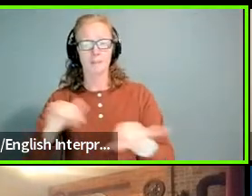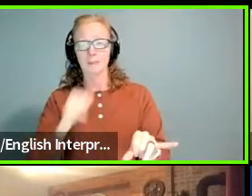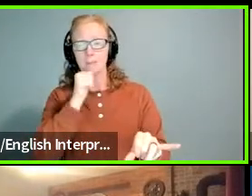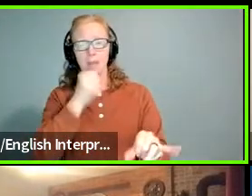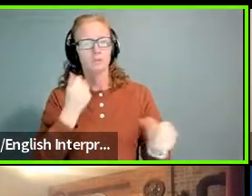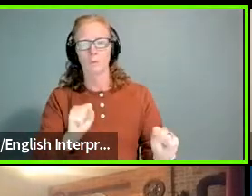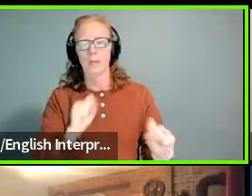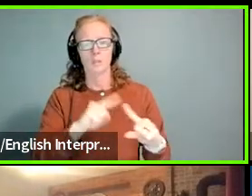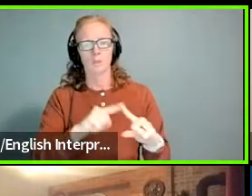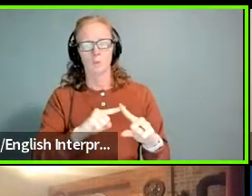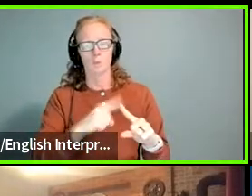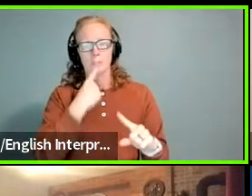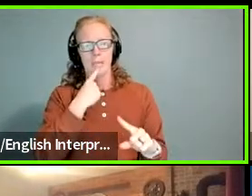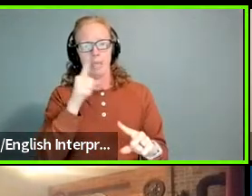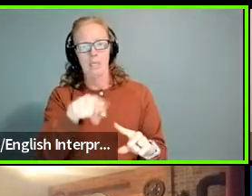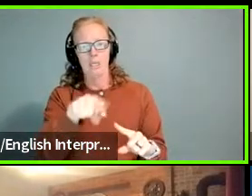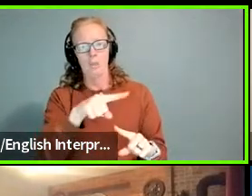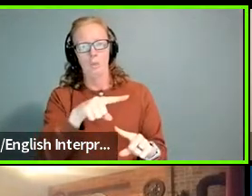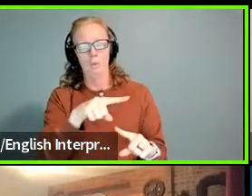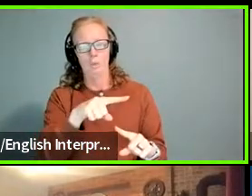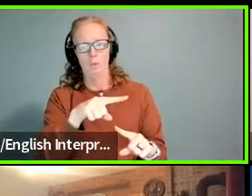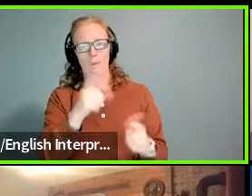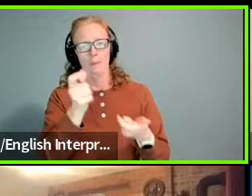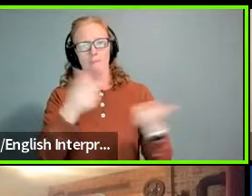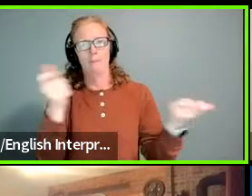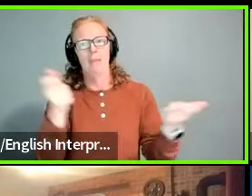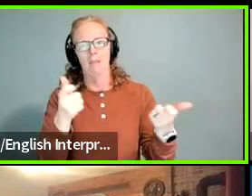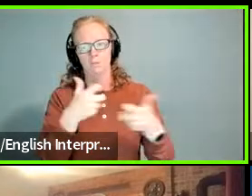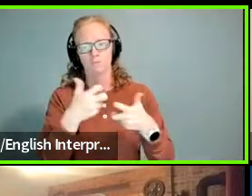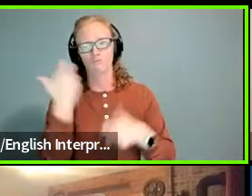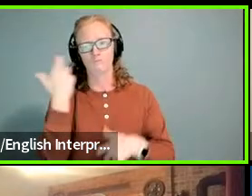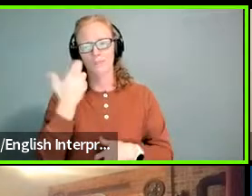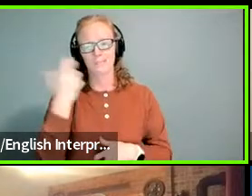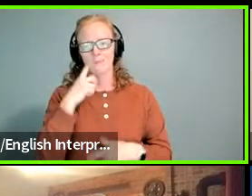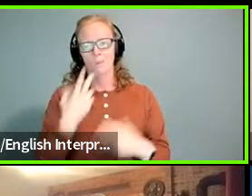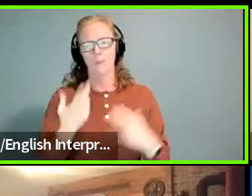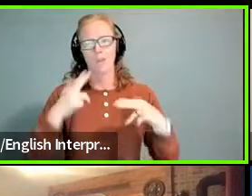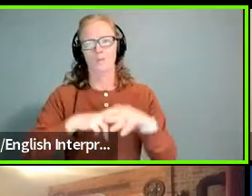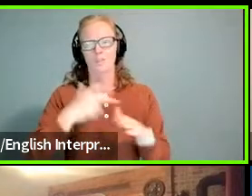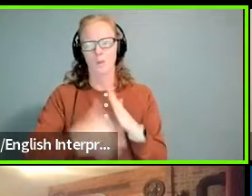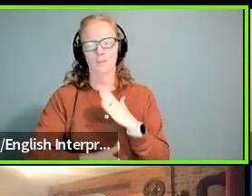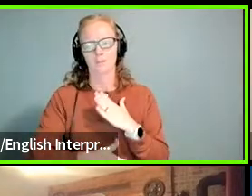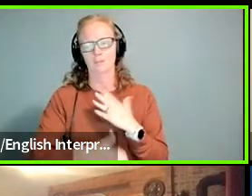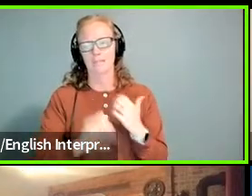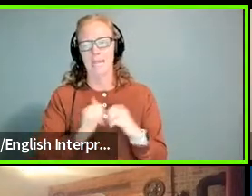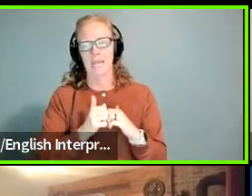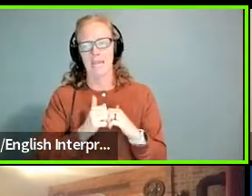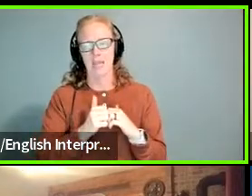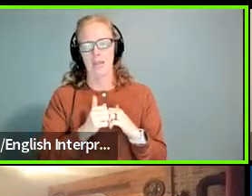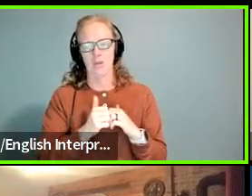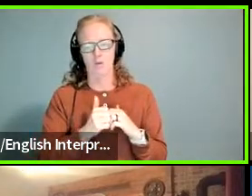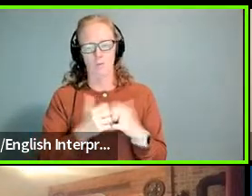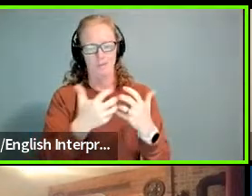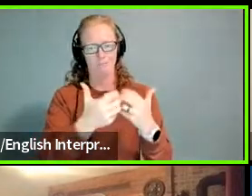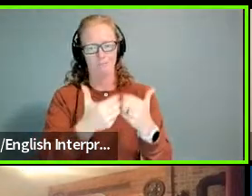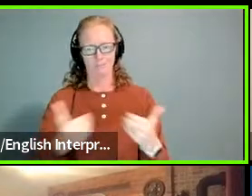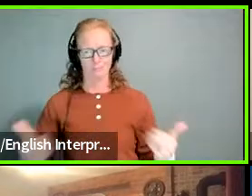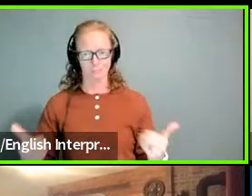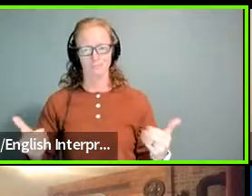trying to imply that the workforce was the reason for the increase. It's really how do we break this